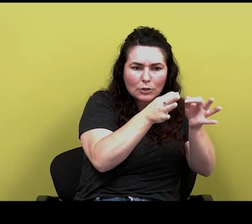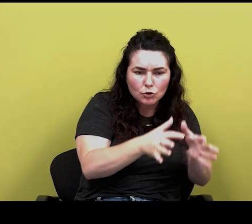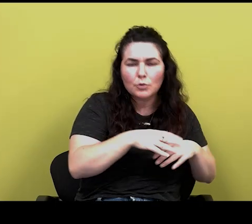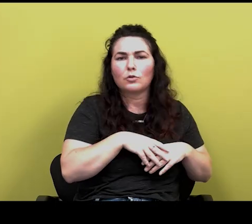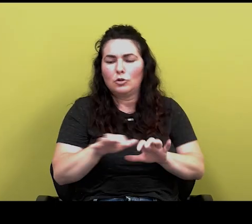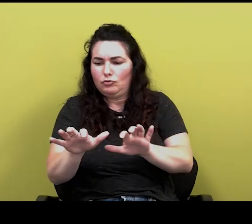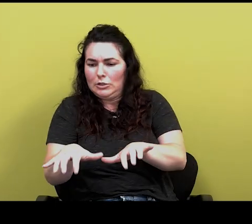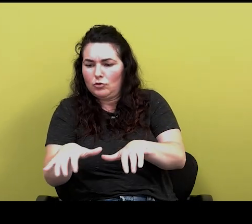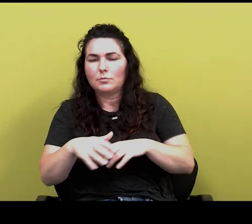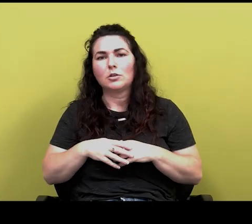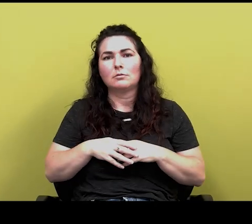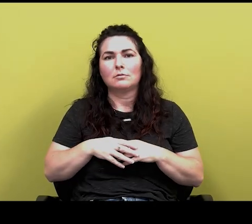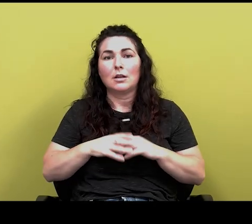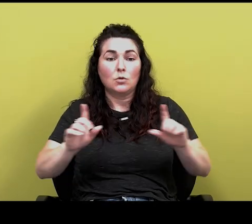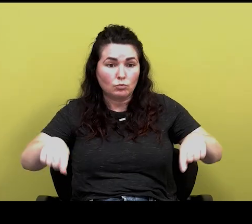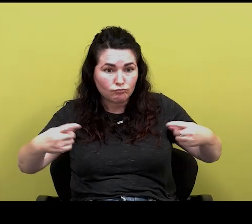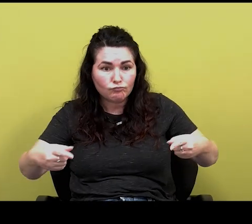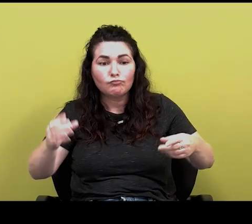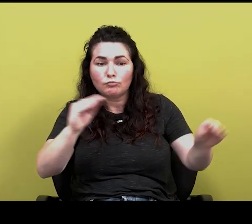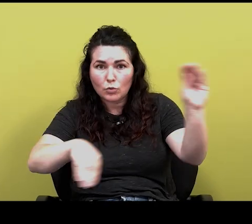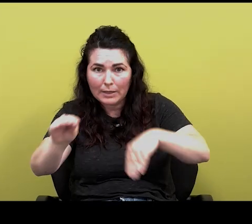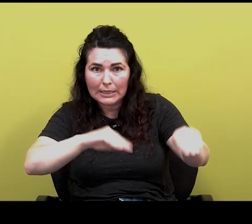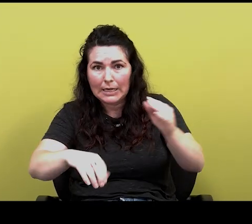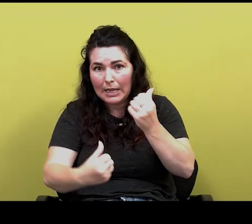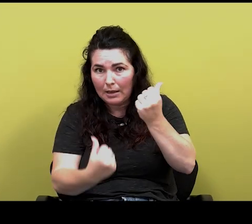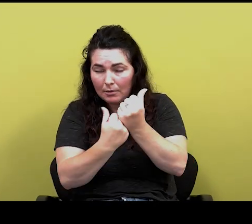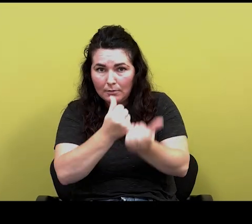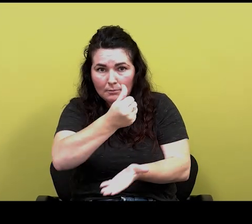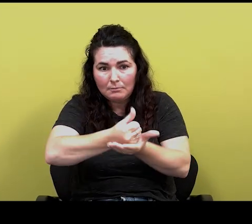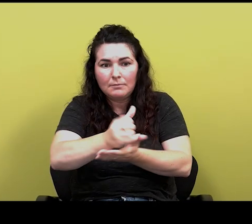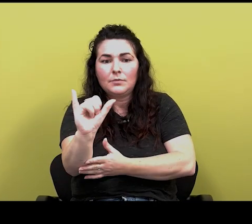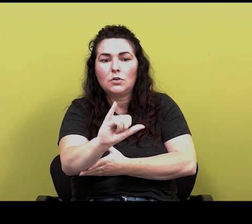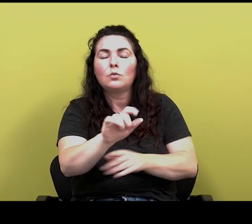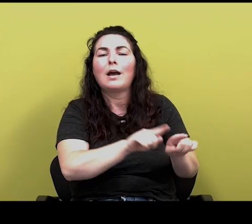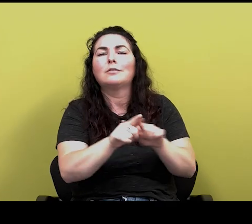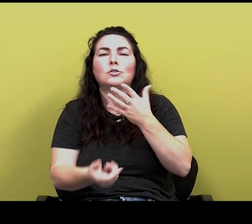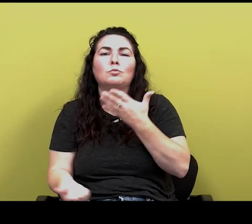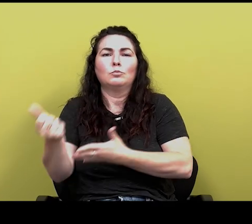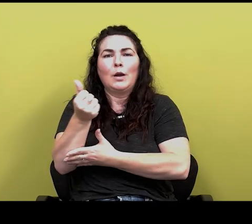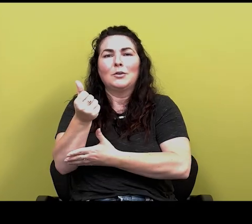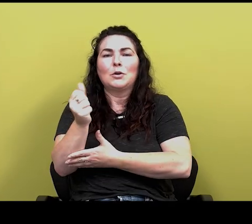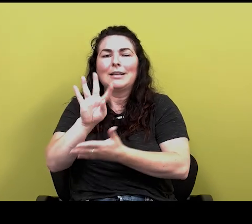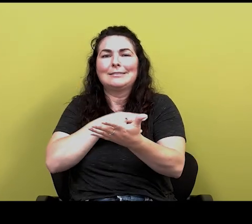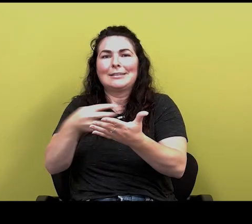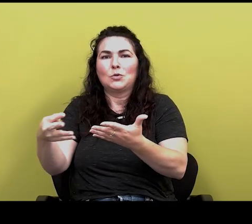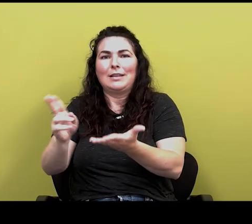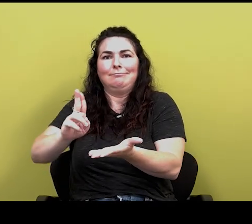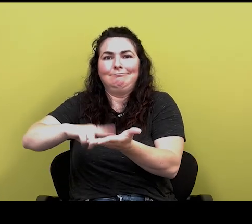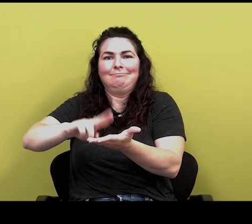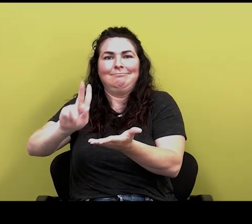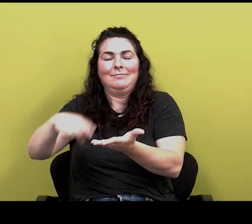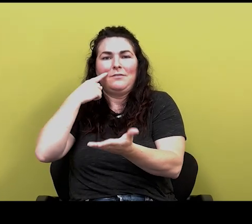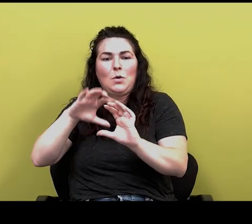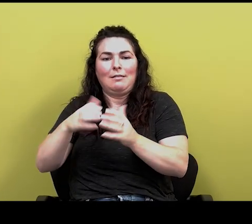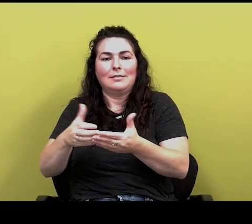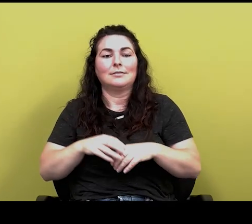transcription, furniture mobility and transportation assistance, and priority scheduling. Again, this list is not exhaustive, and you're always welcome